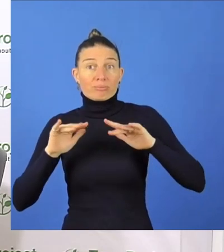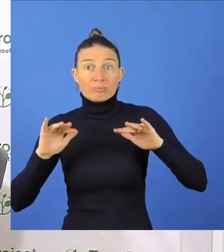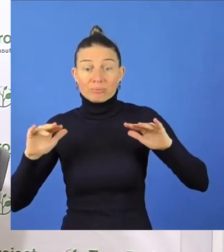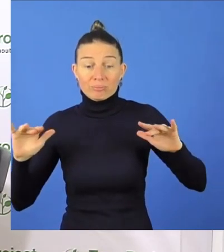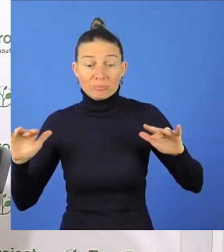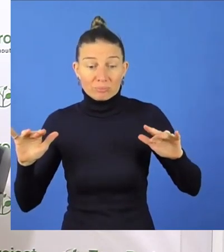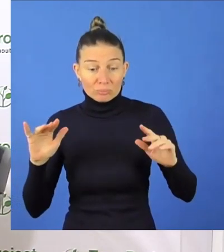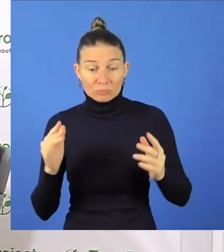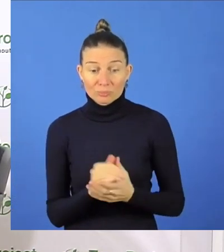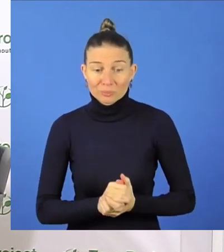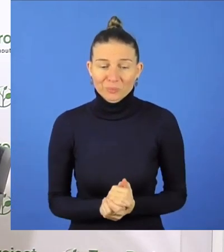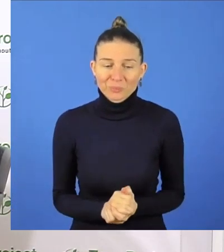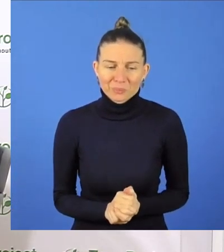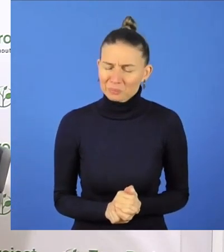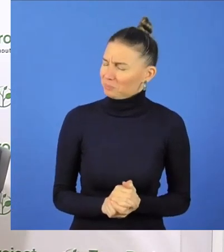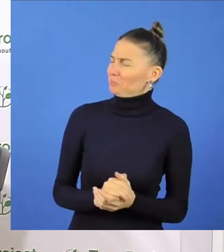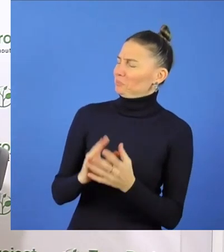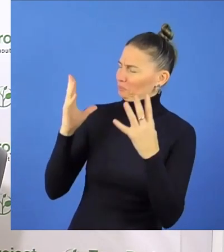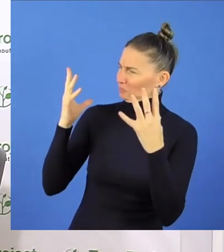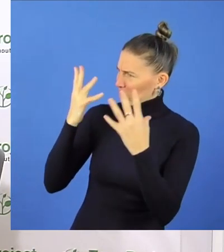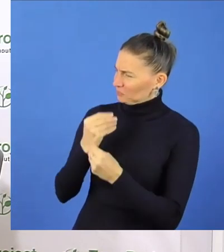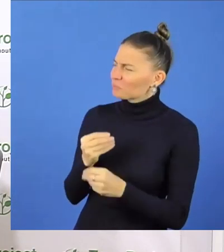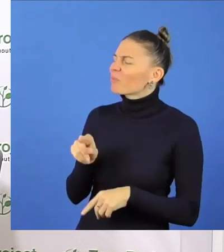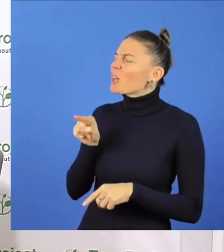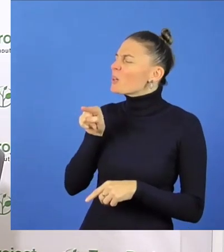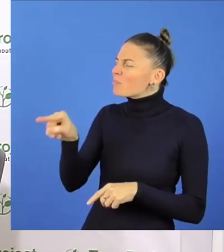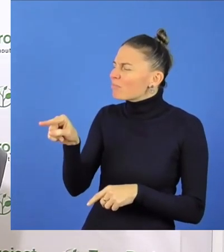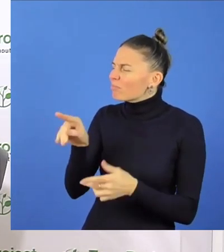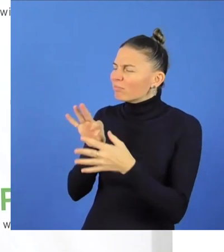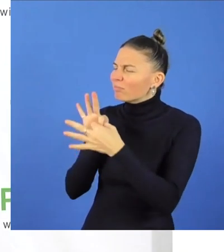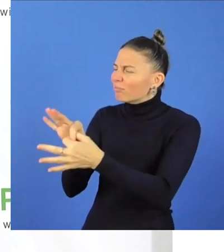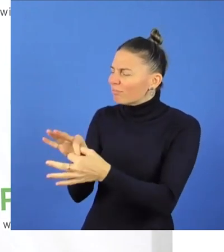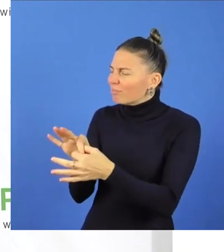David, what's your relation to gaming? Well,